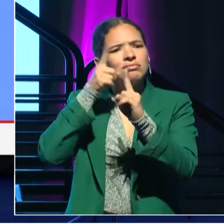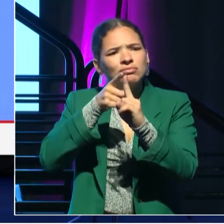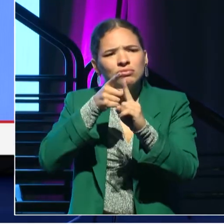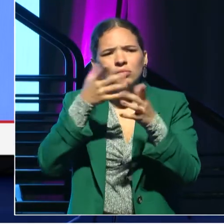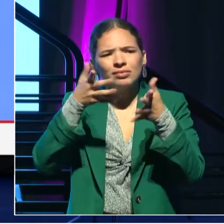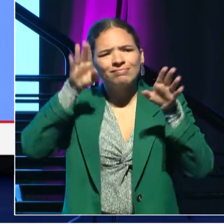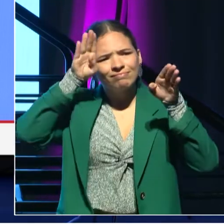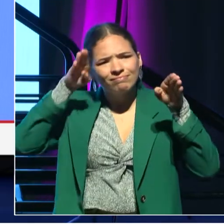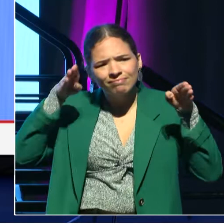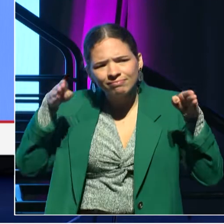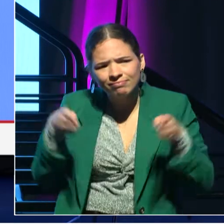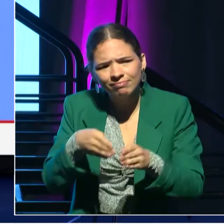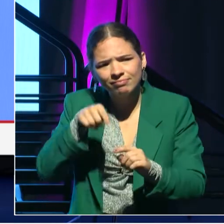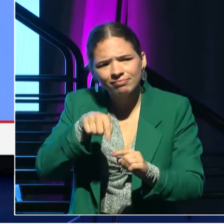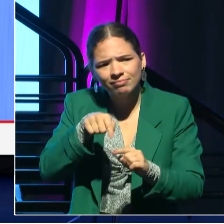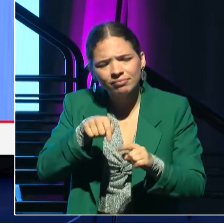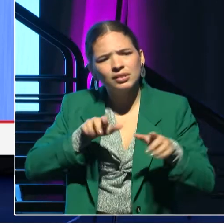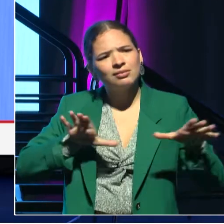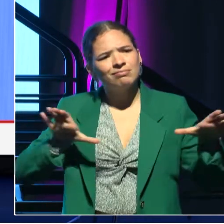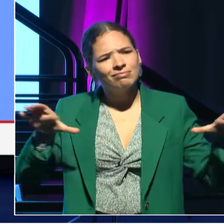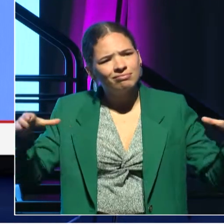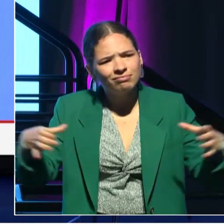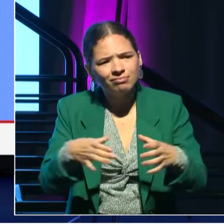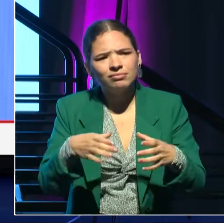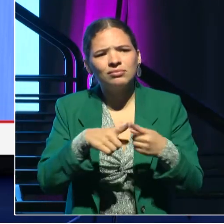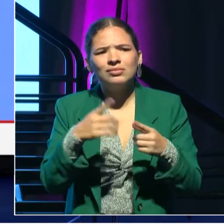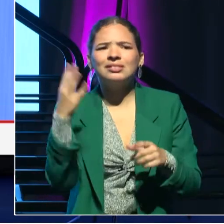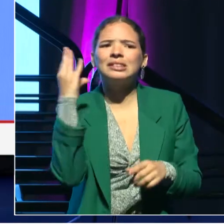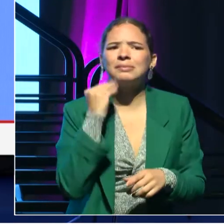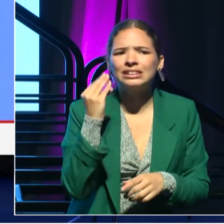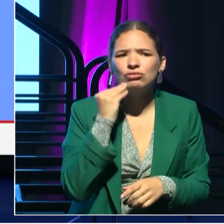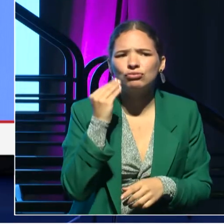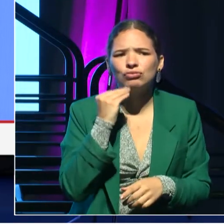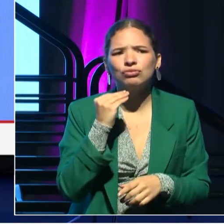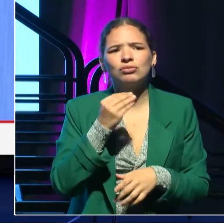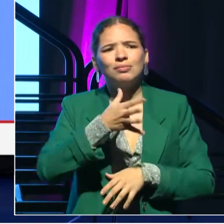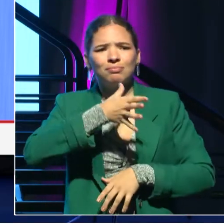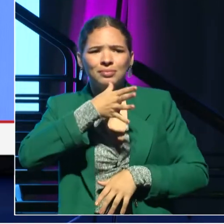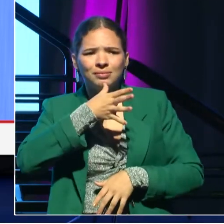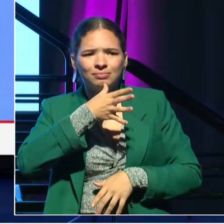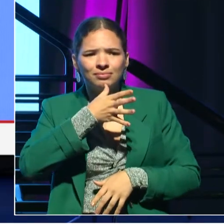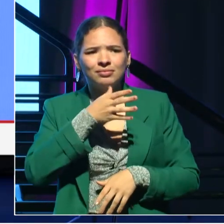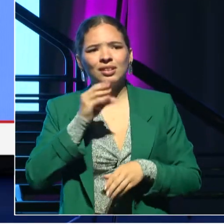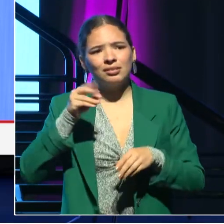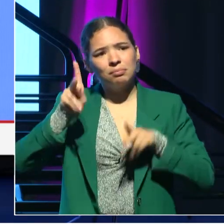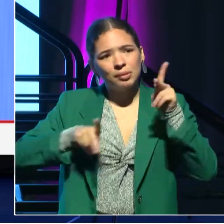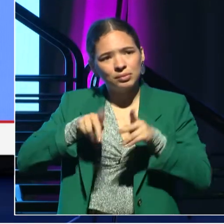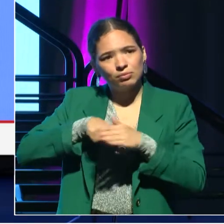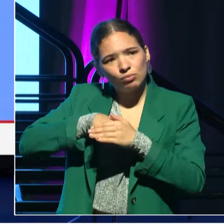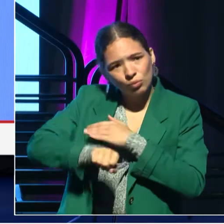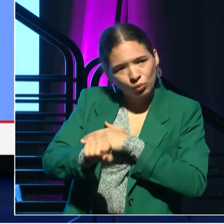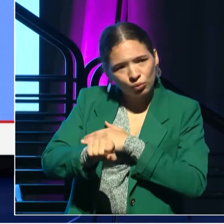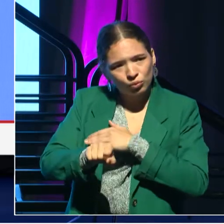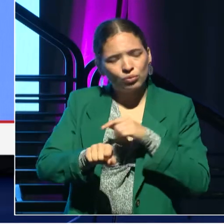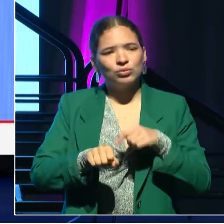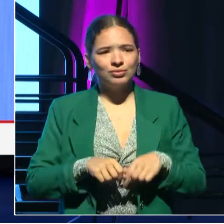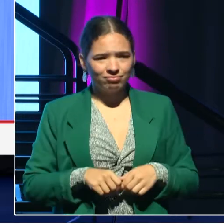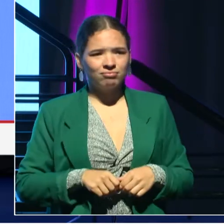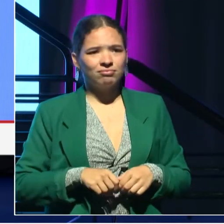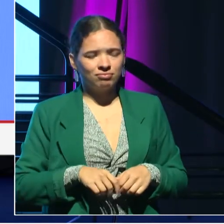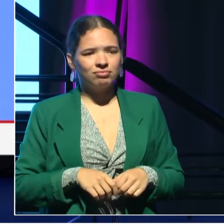collective experiences of moms and birthing people. What an incredible reason that we are gathered here